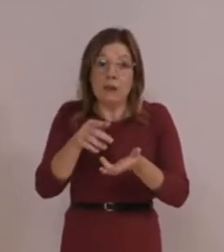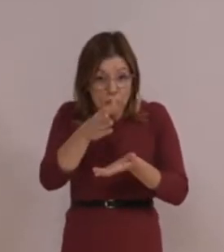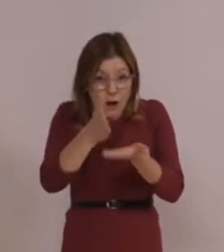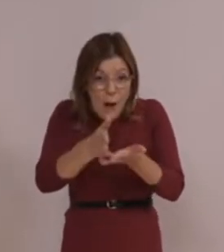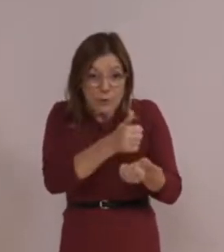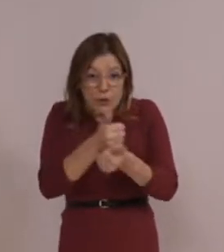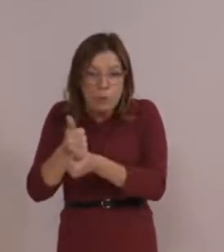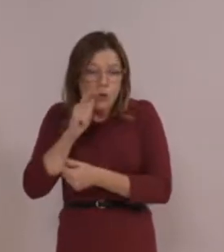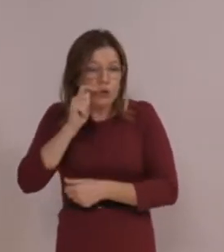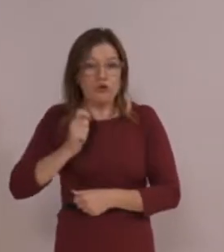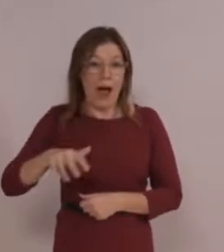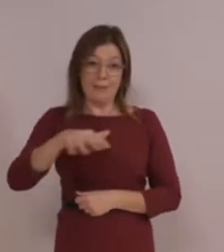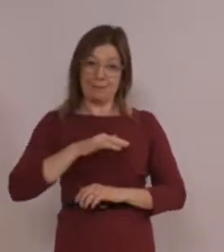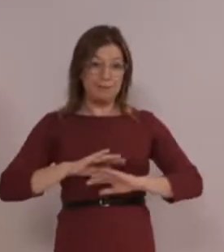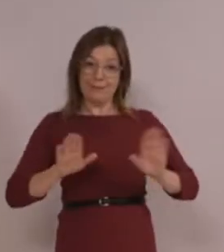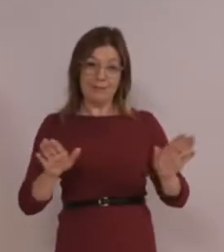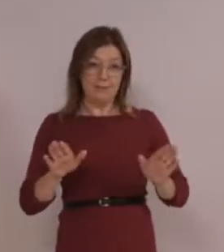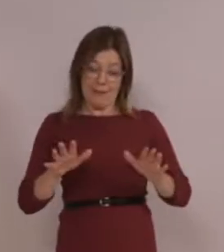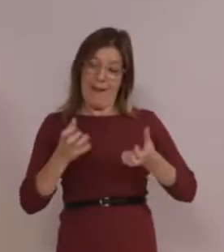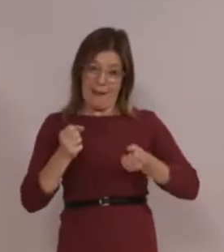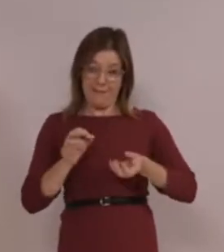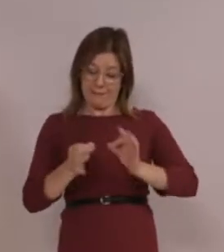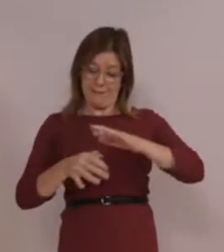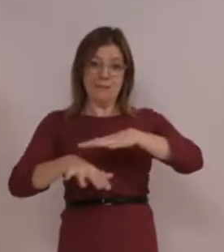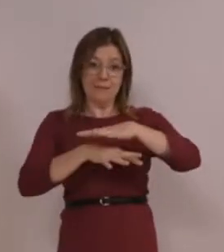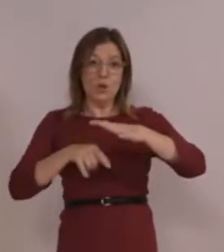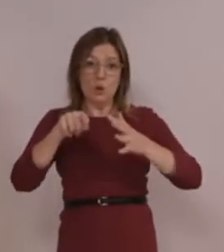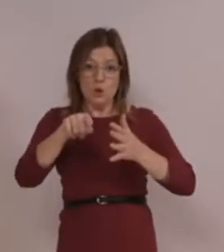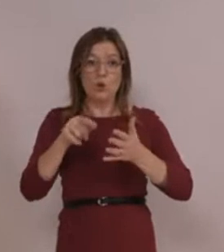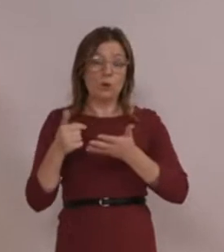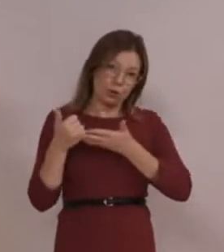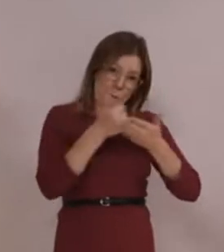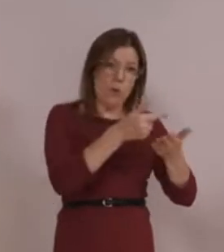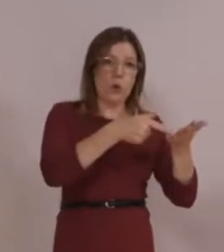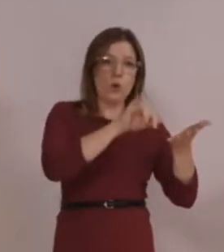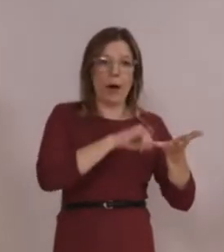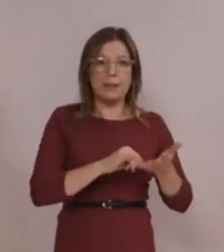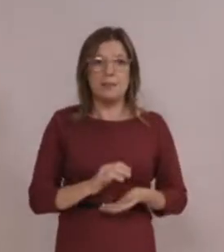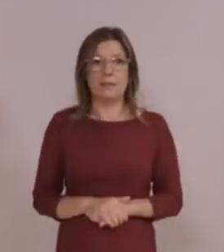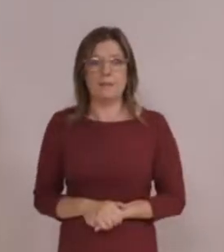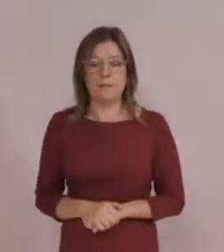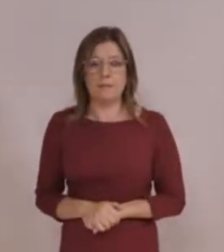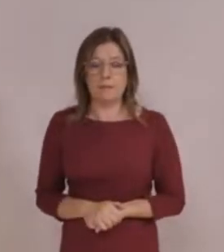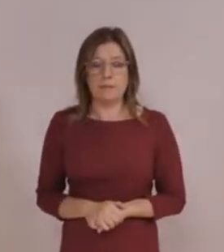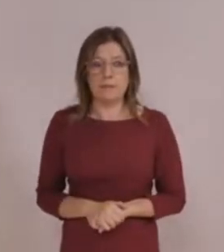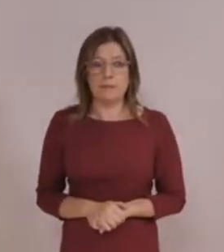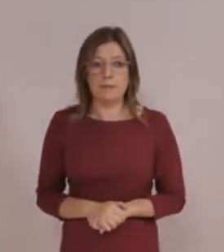Ukrainian people. You are supporting the US hegemony.